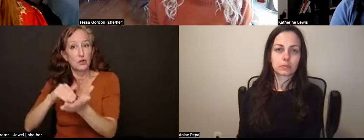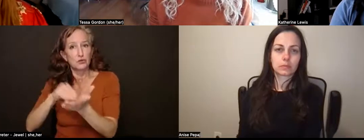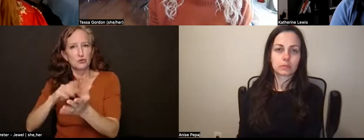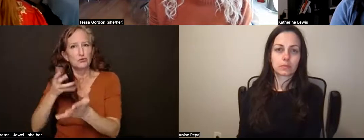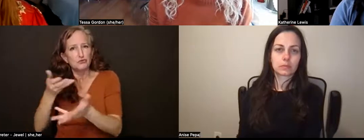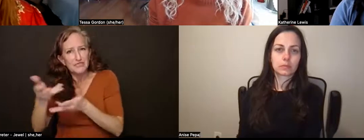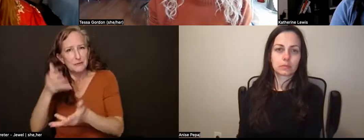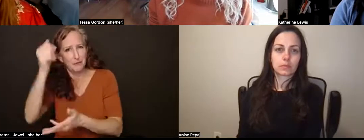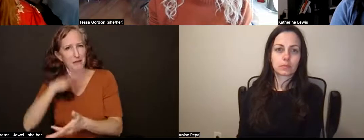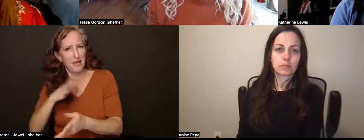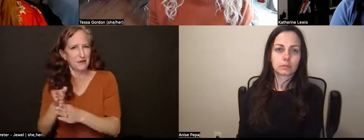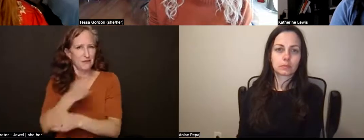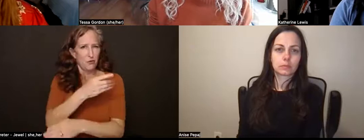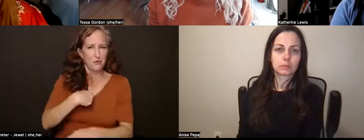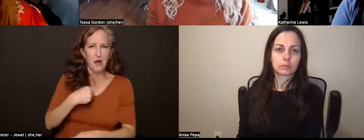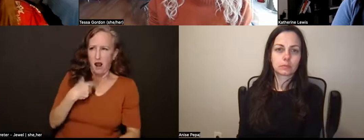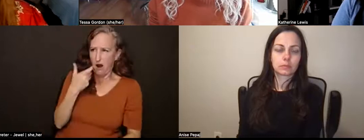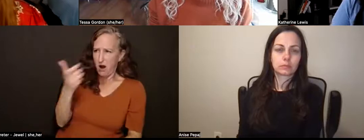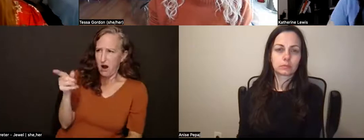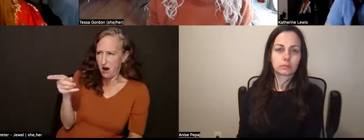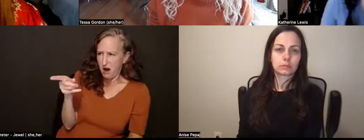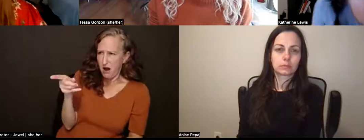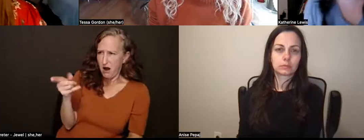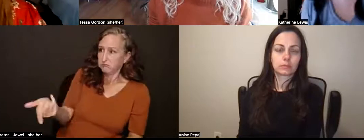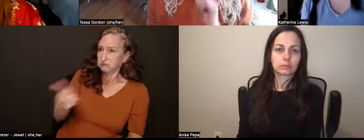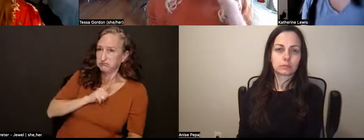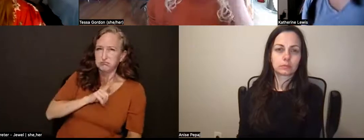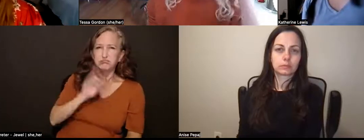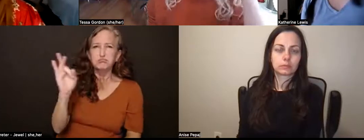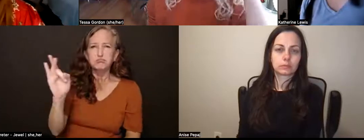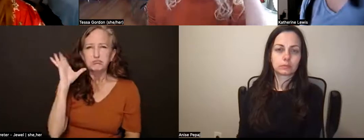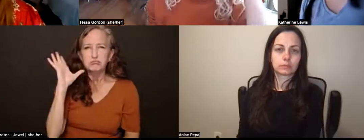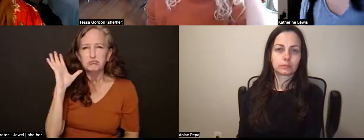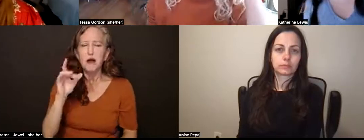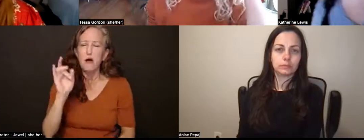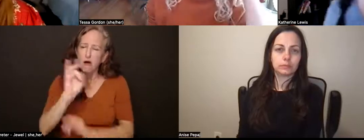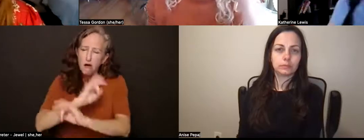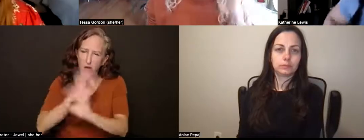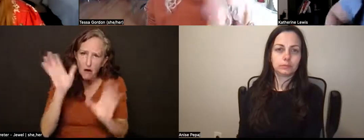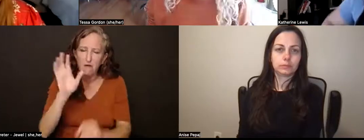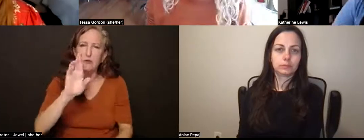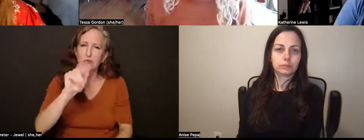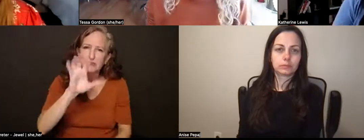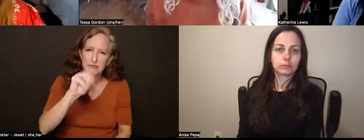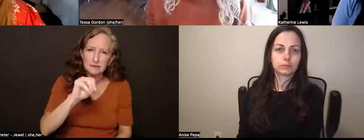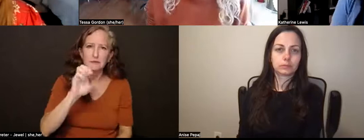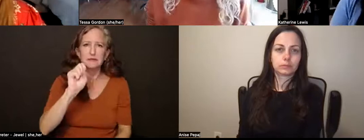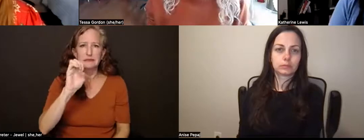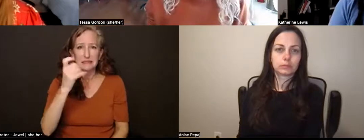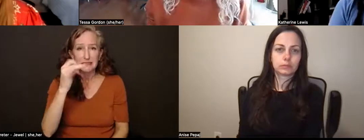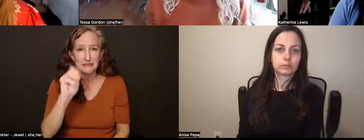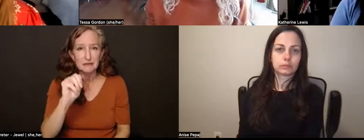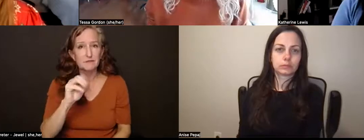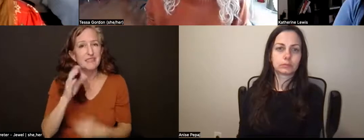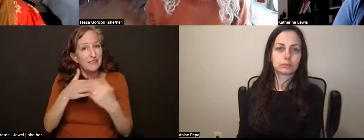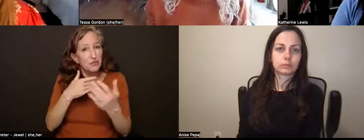And so I experienced such blatant racism and sexism. Even when I went to the hospital